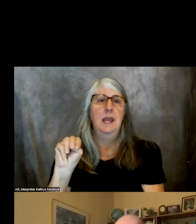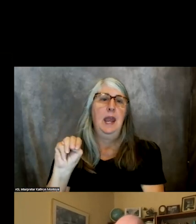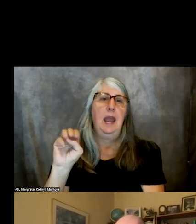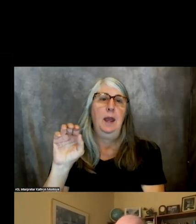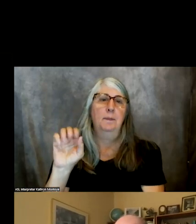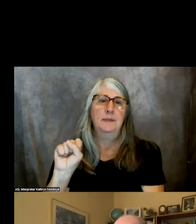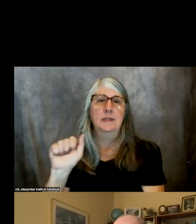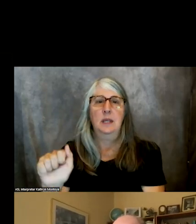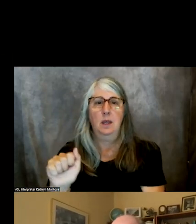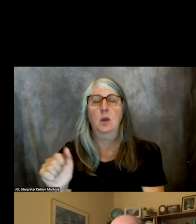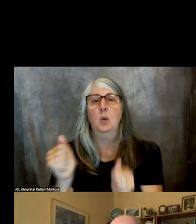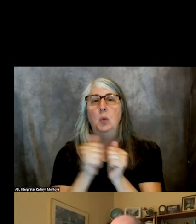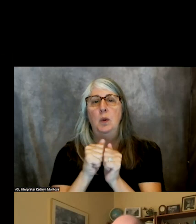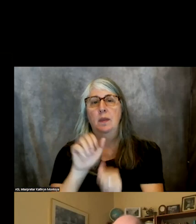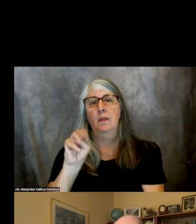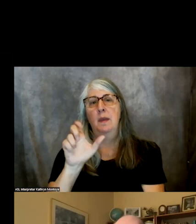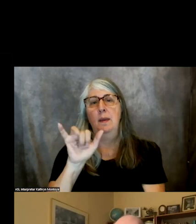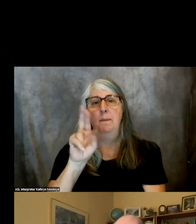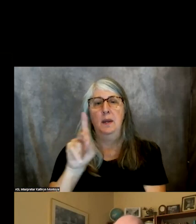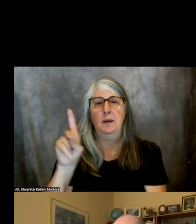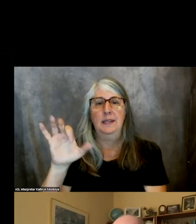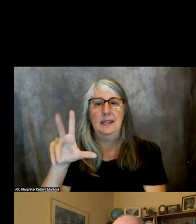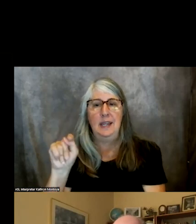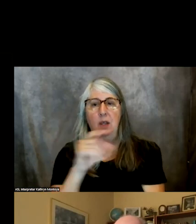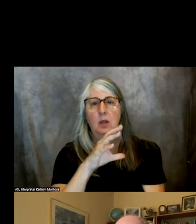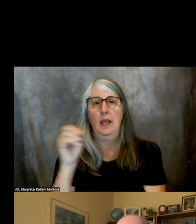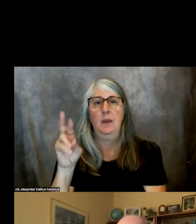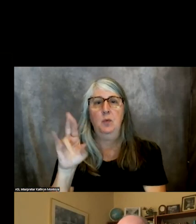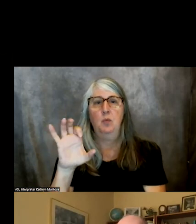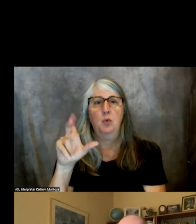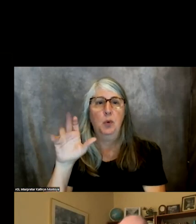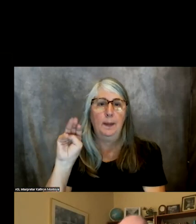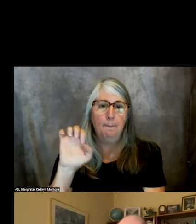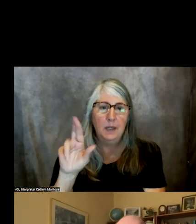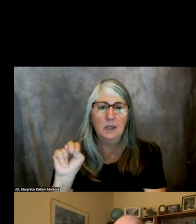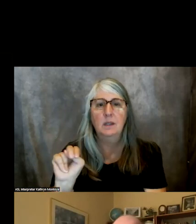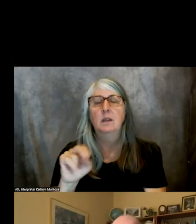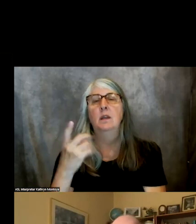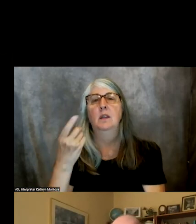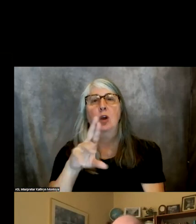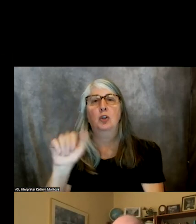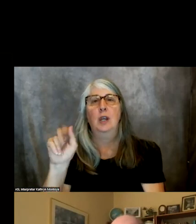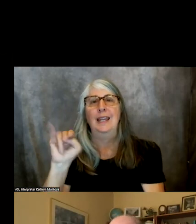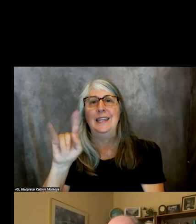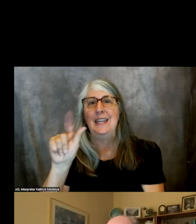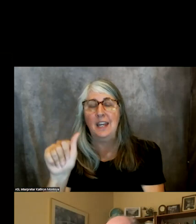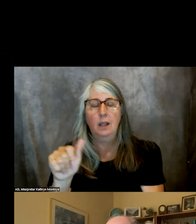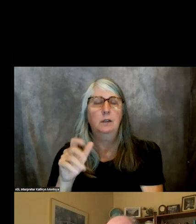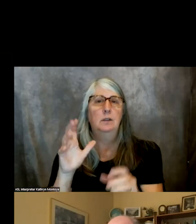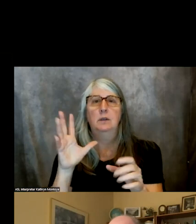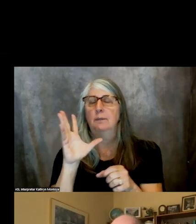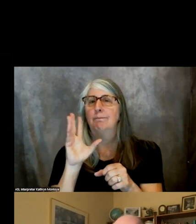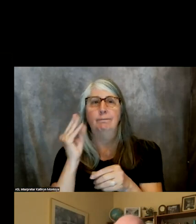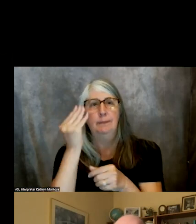leadership of Dr. Miriam Delphin-Rittman, Dr. Anita Everett, input of